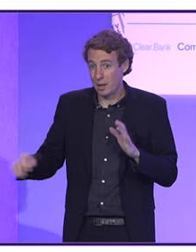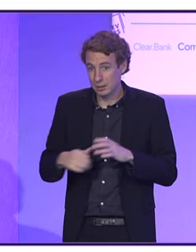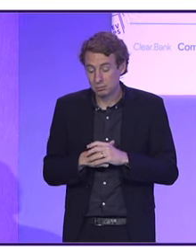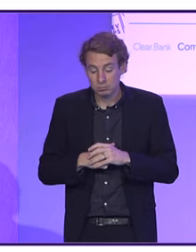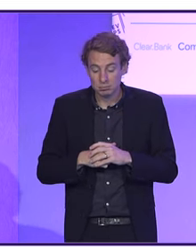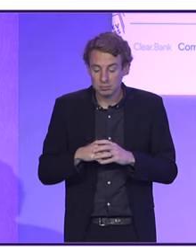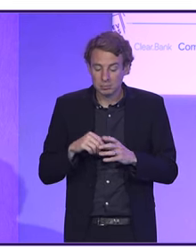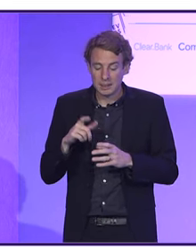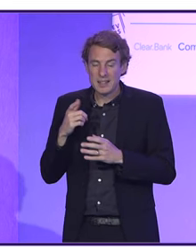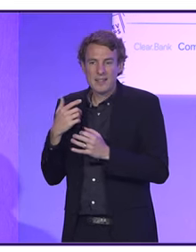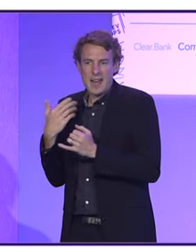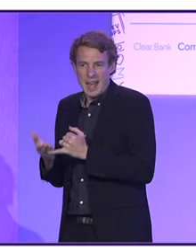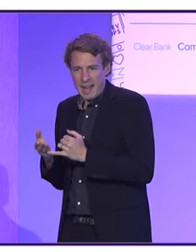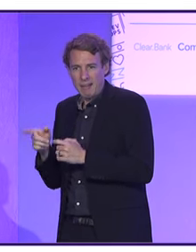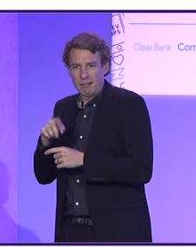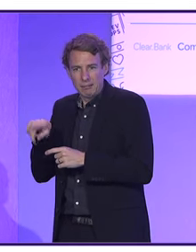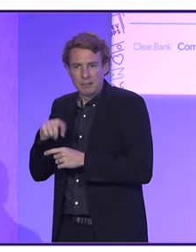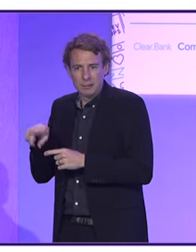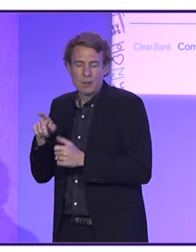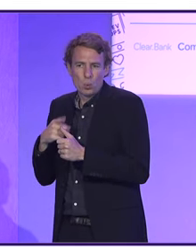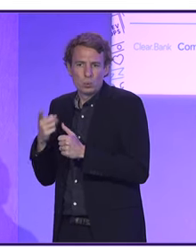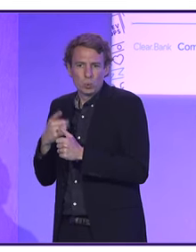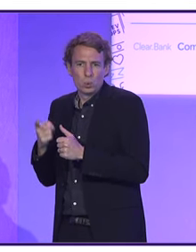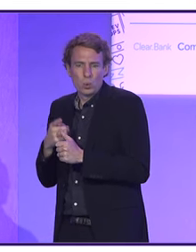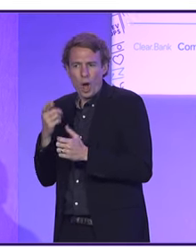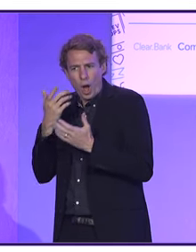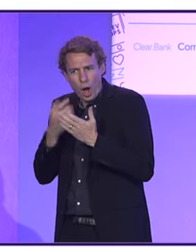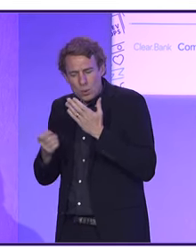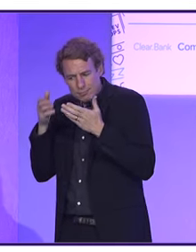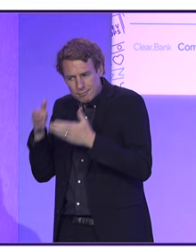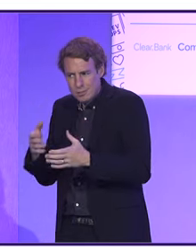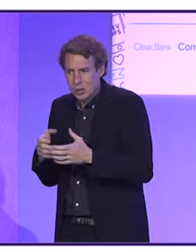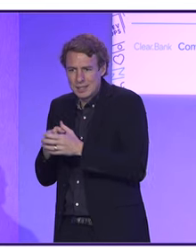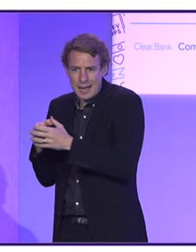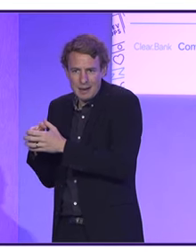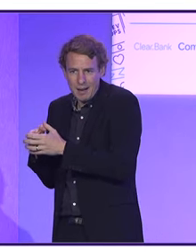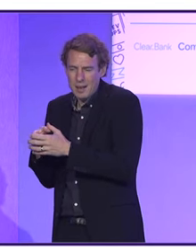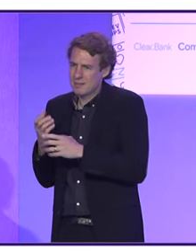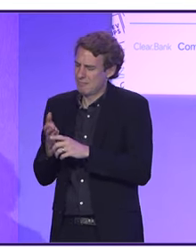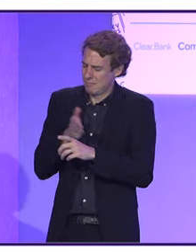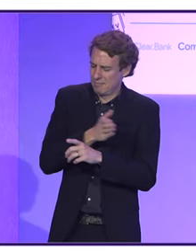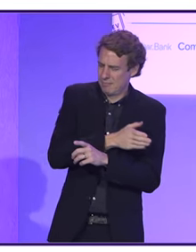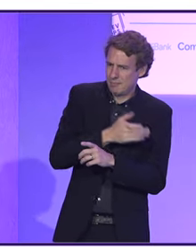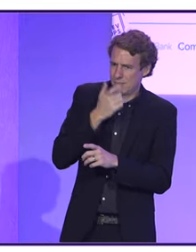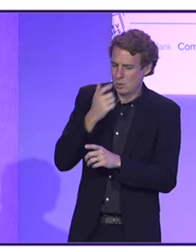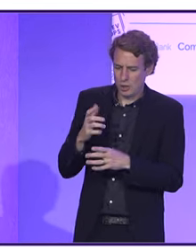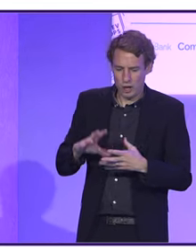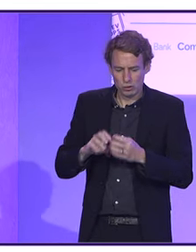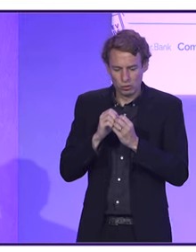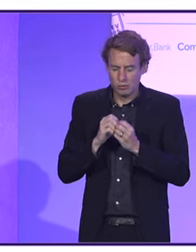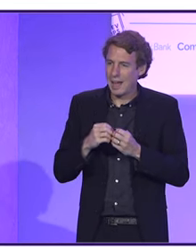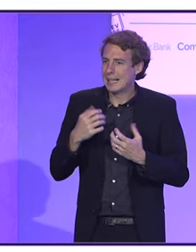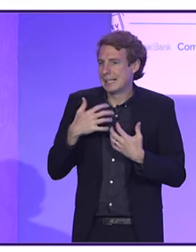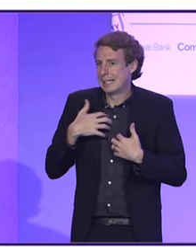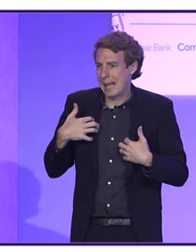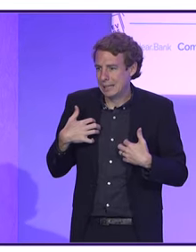we just trigger deployments and we just care about those containers, what about the stuff beforehand? Maybe we could create some skeletons. Maybe we